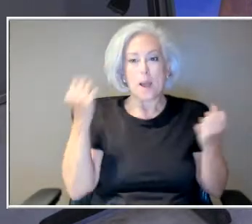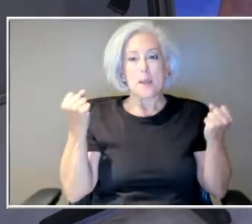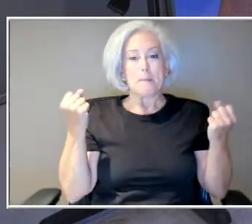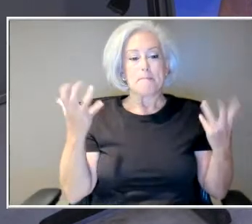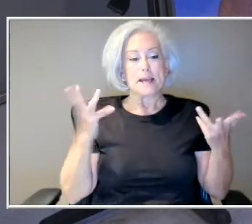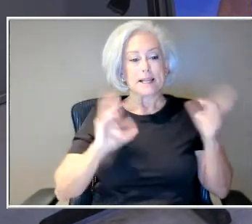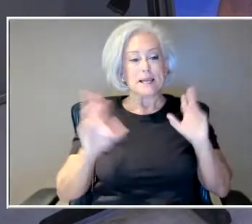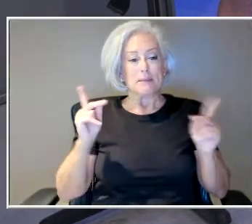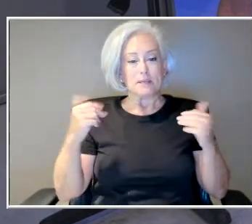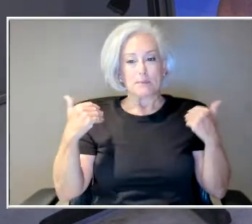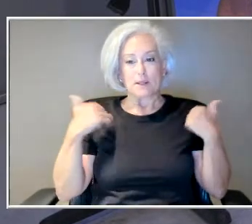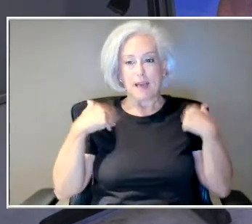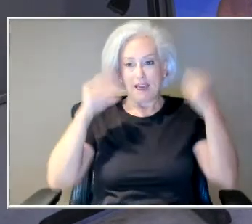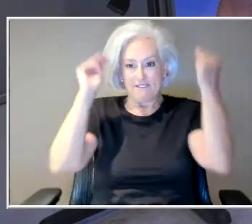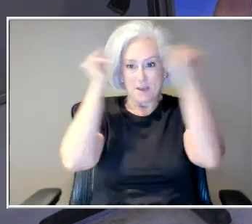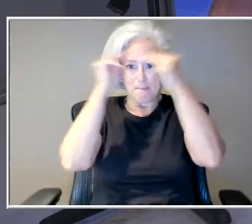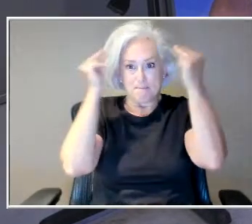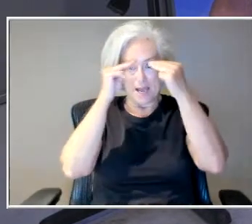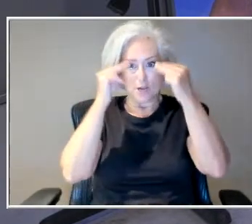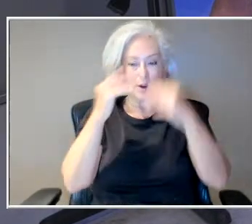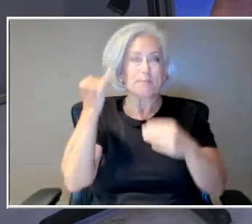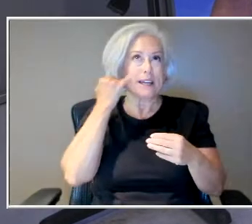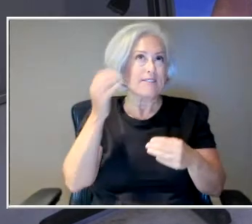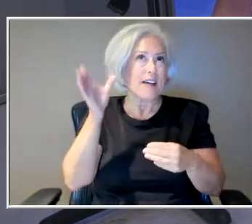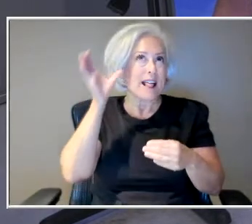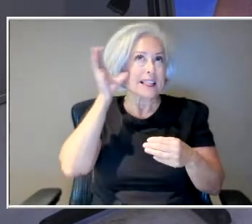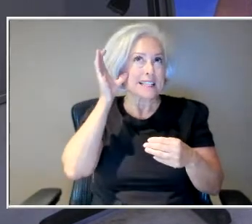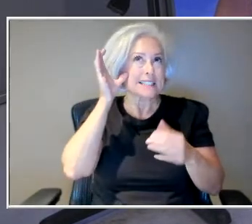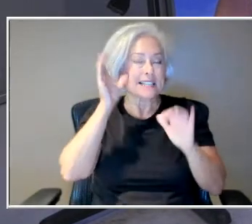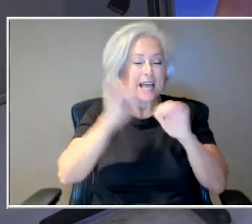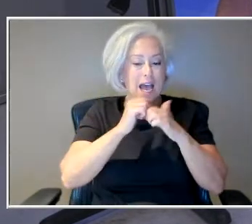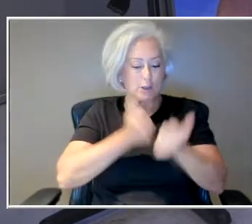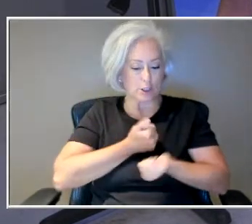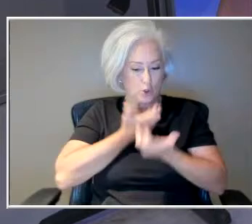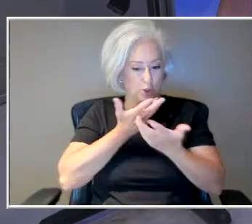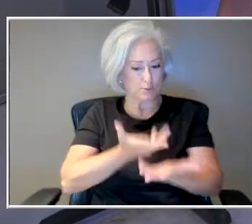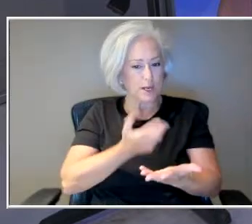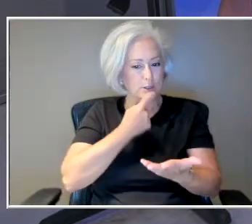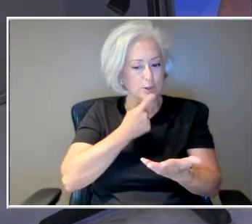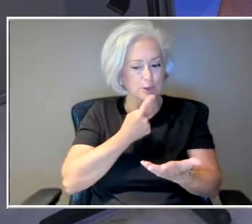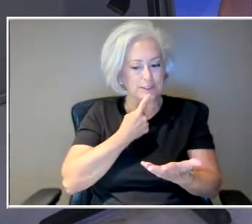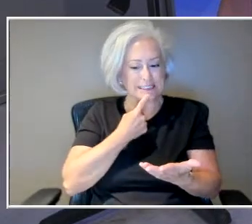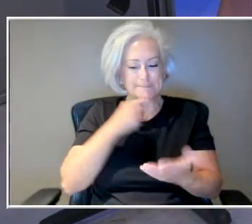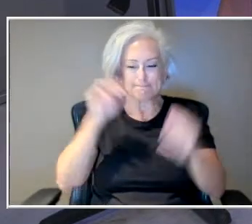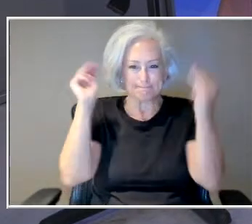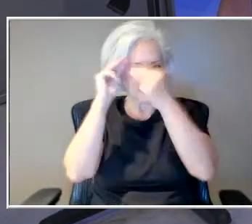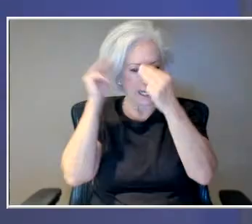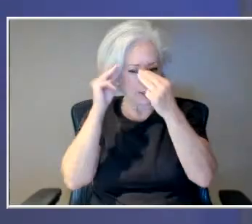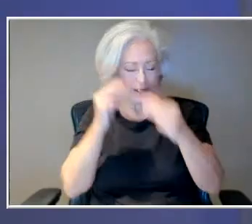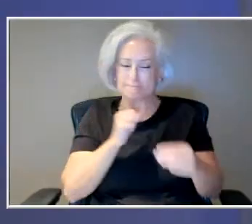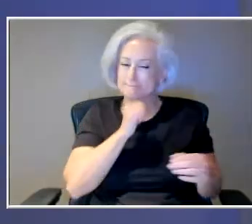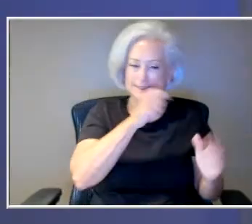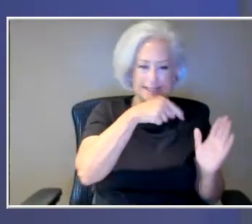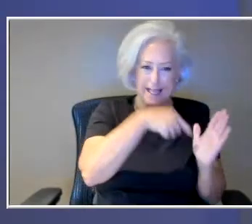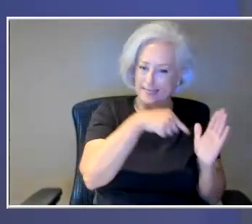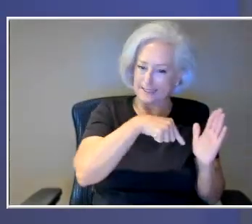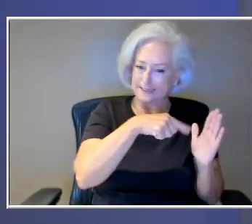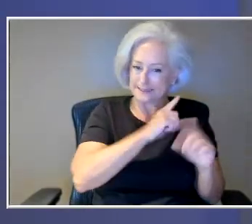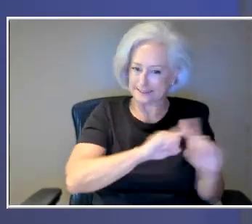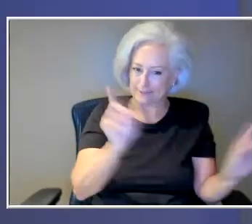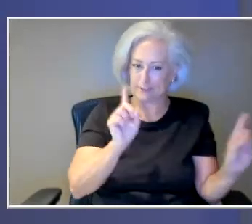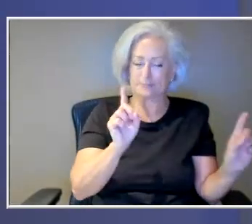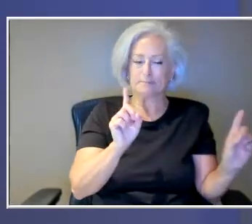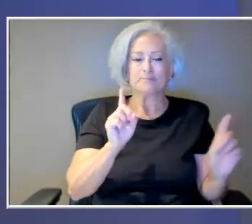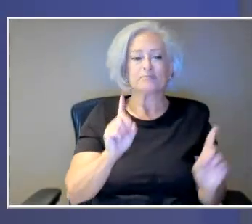they're listening, how did you express yourself to say, this isn't quite that? Well, I really wasn't sure at that